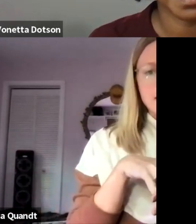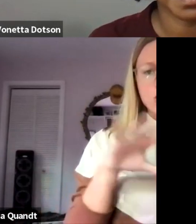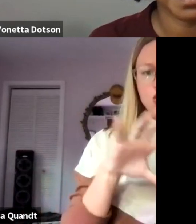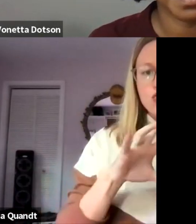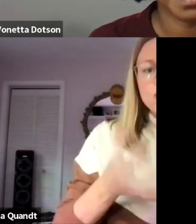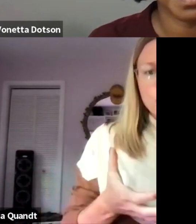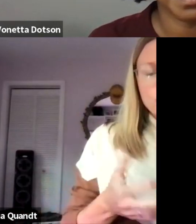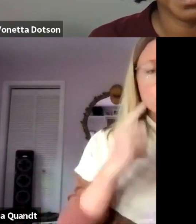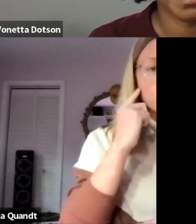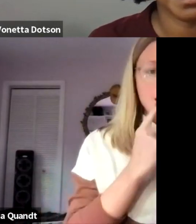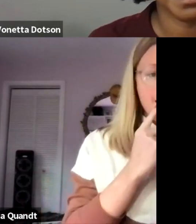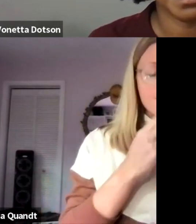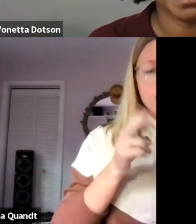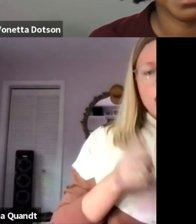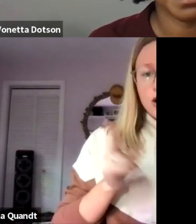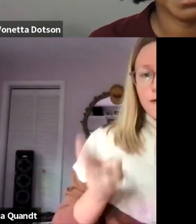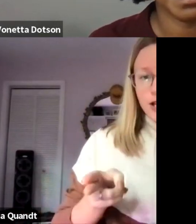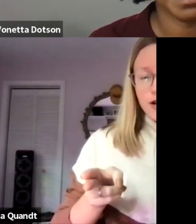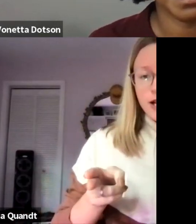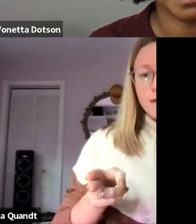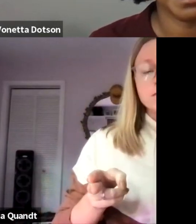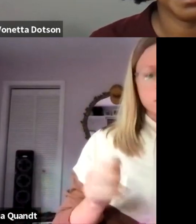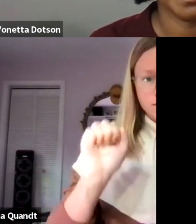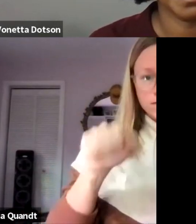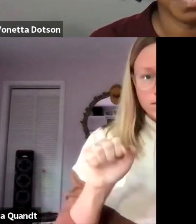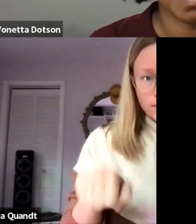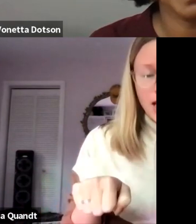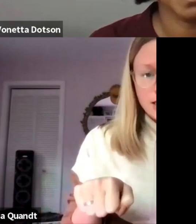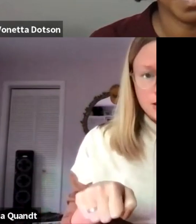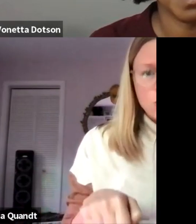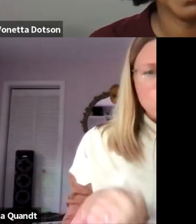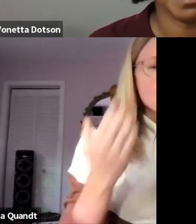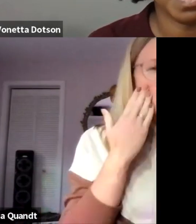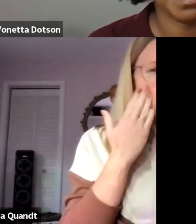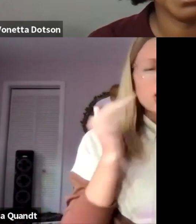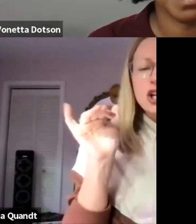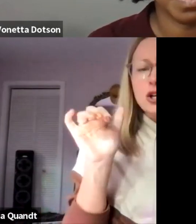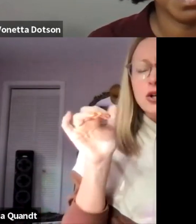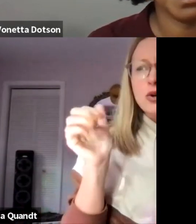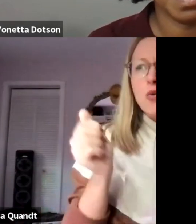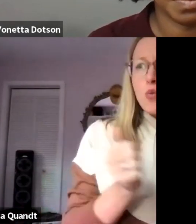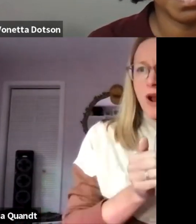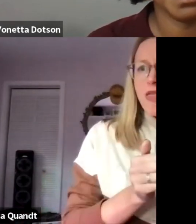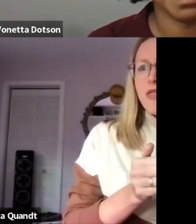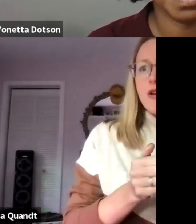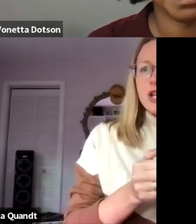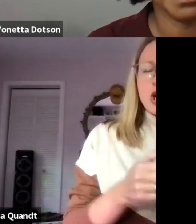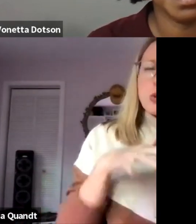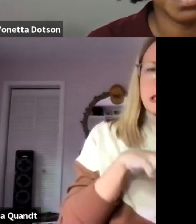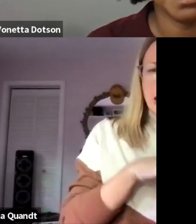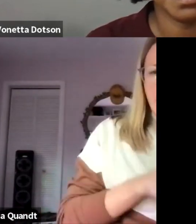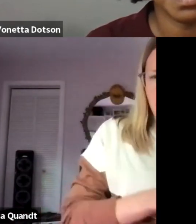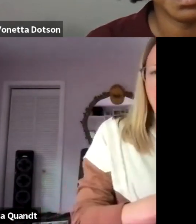we will study groups who are deaf and hard of hearing. So we know a lot about that. And that's something we're comfortable with.